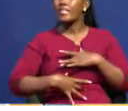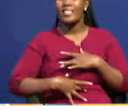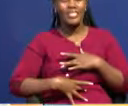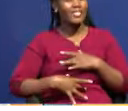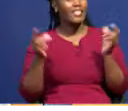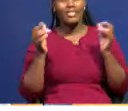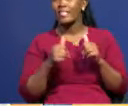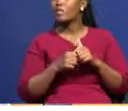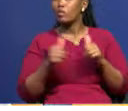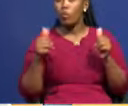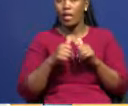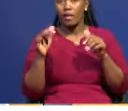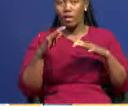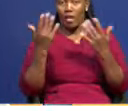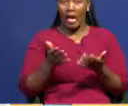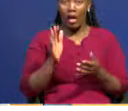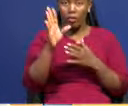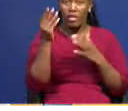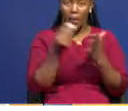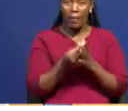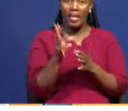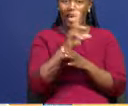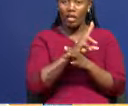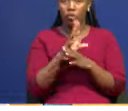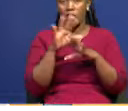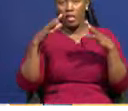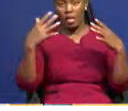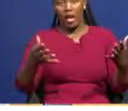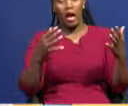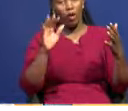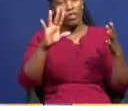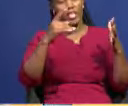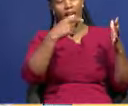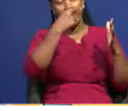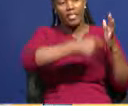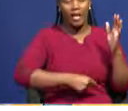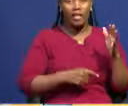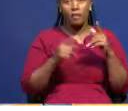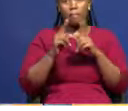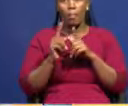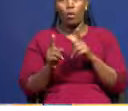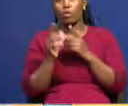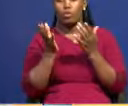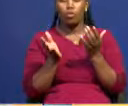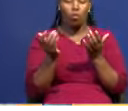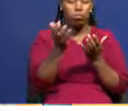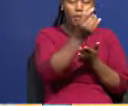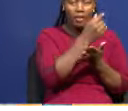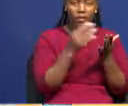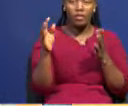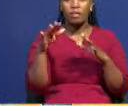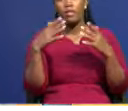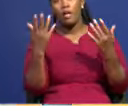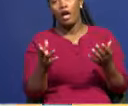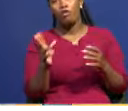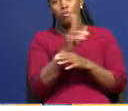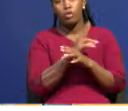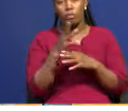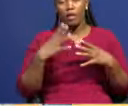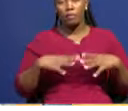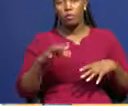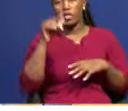their monies are being used, how they're taxed, and how what the revenue expenditure, how it will be spent by the people in government and